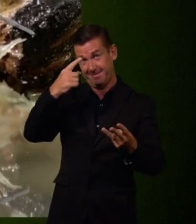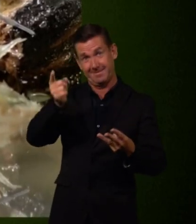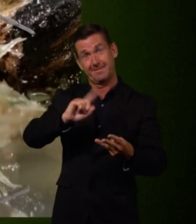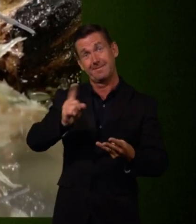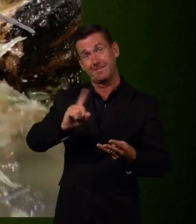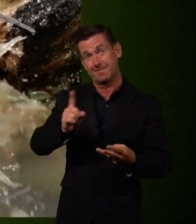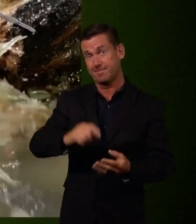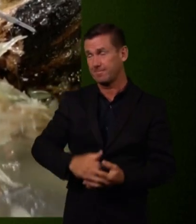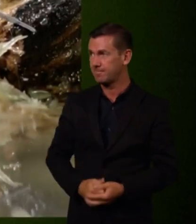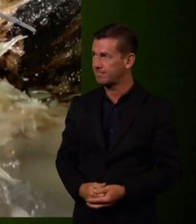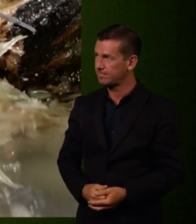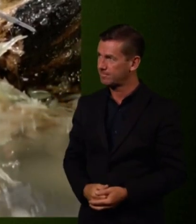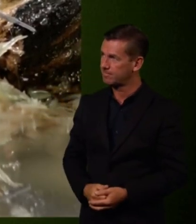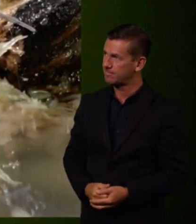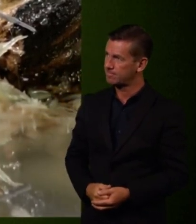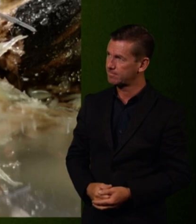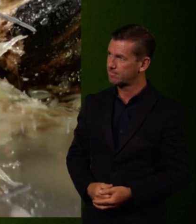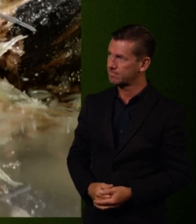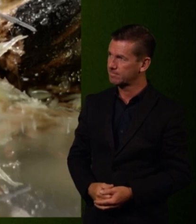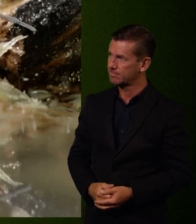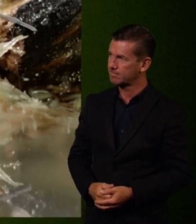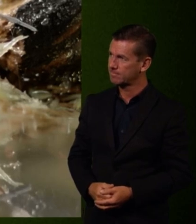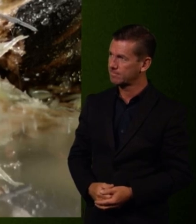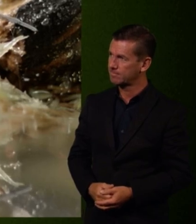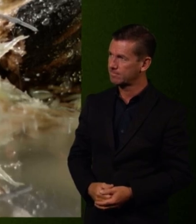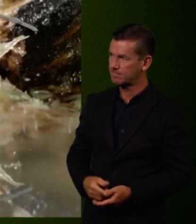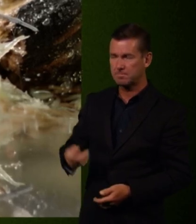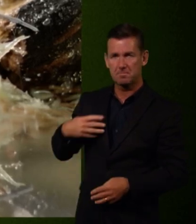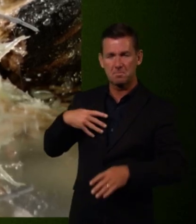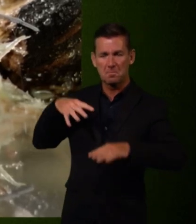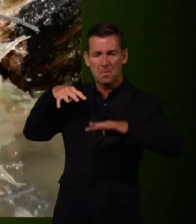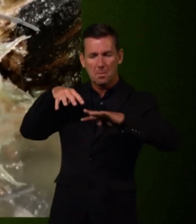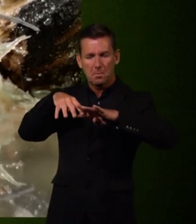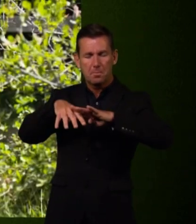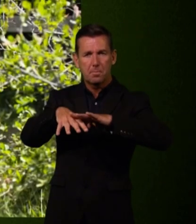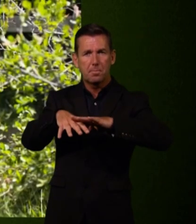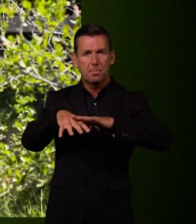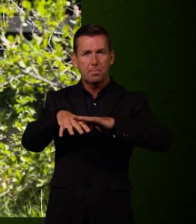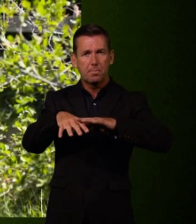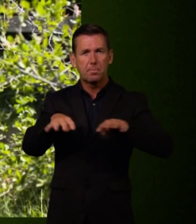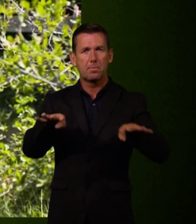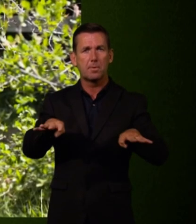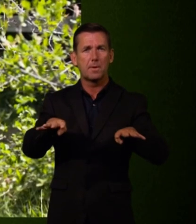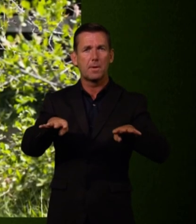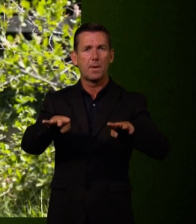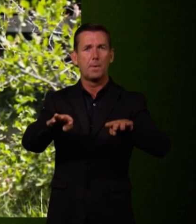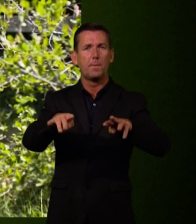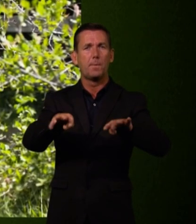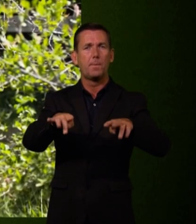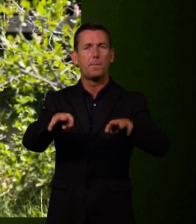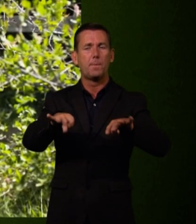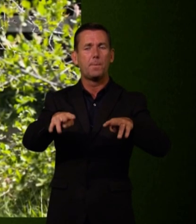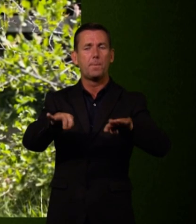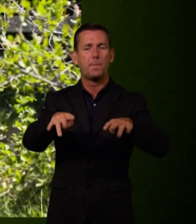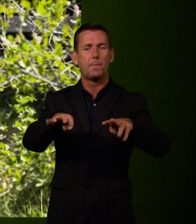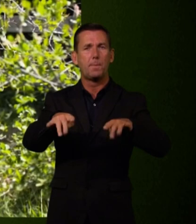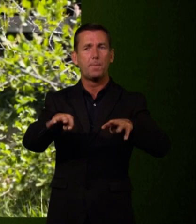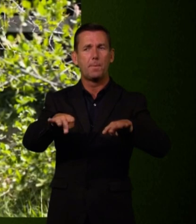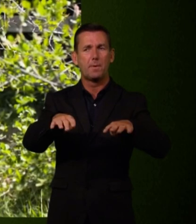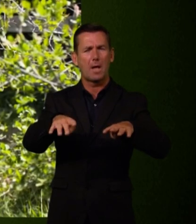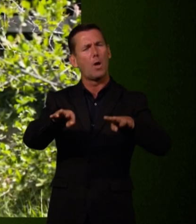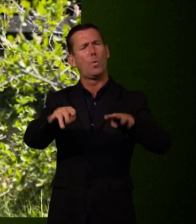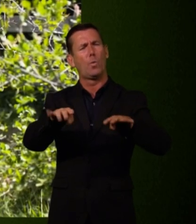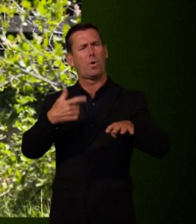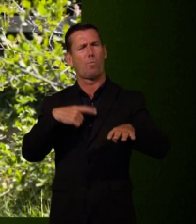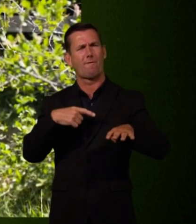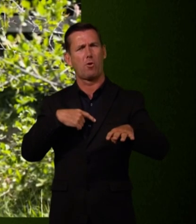fact that they will put those limbs out onto the water and twinkle their toes like this, attracting the attention of